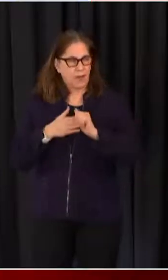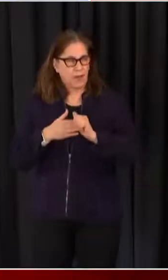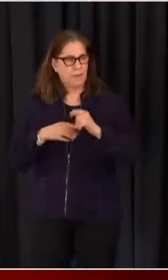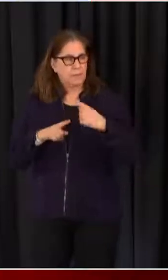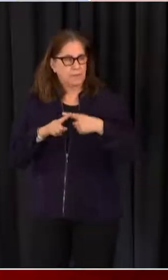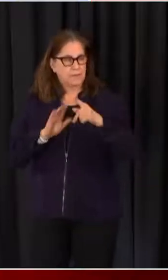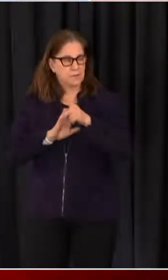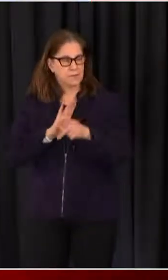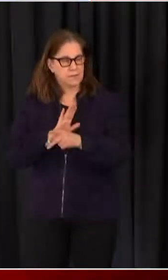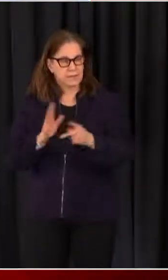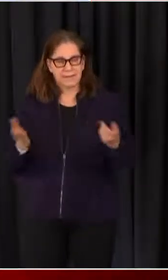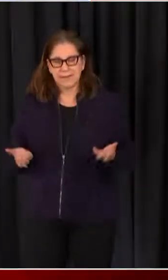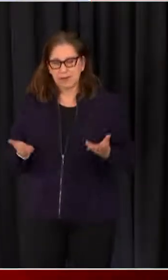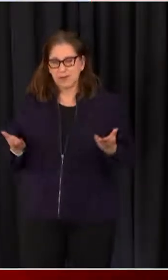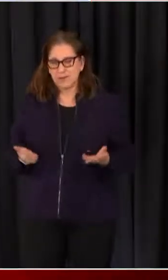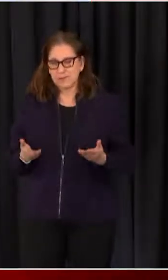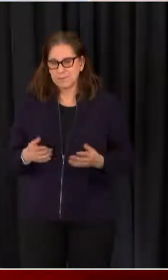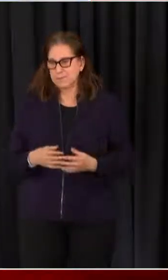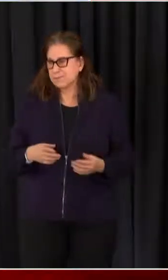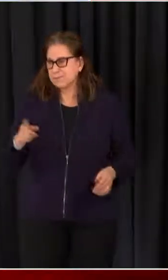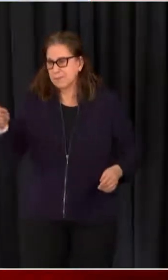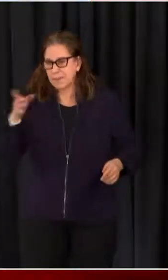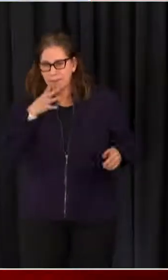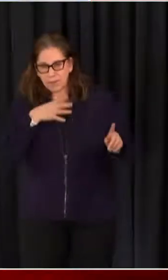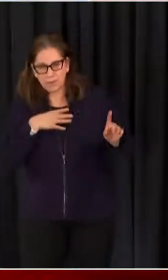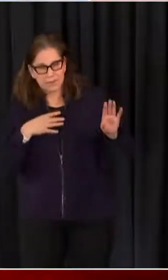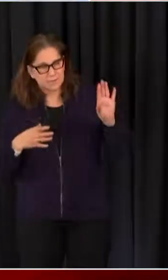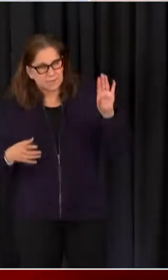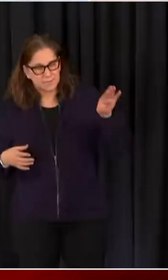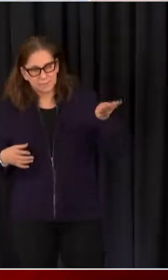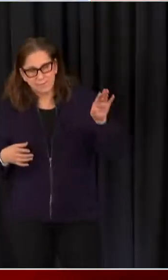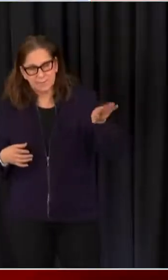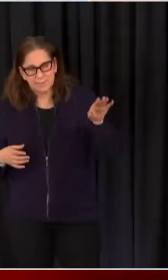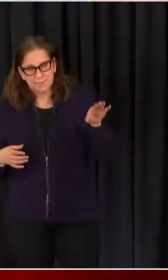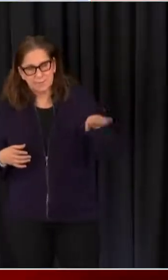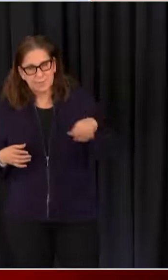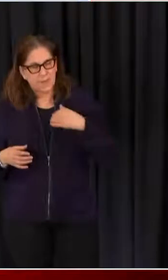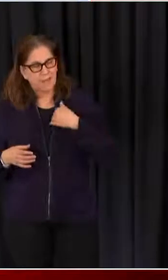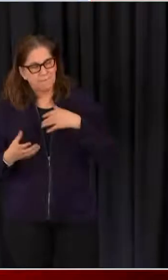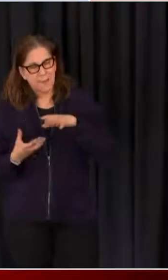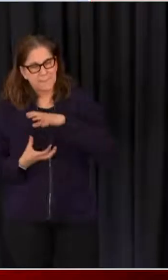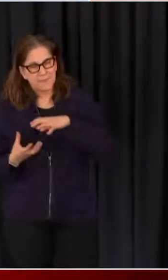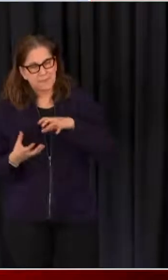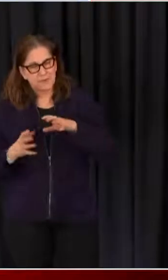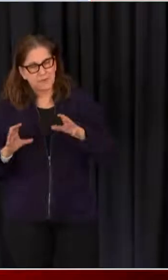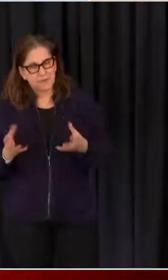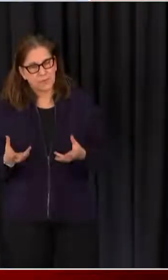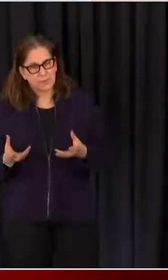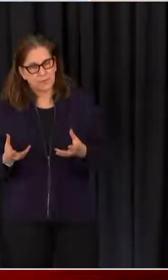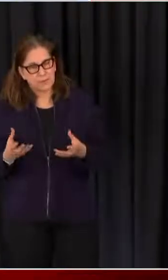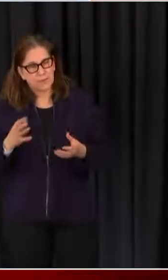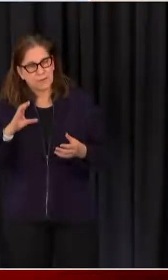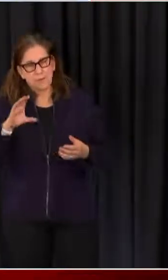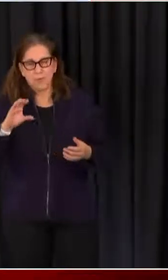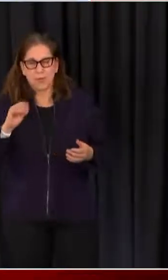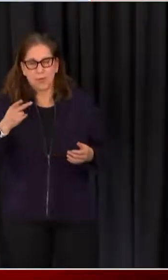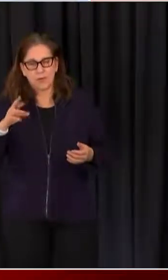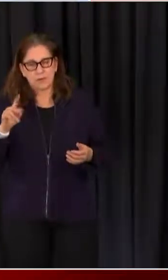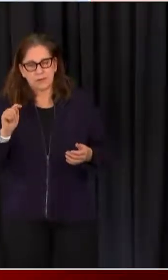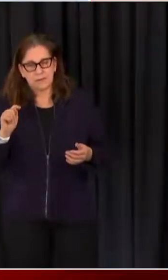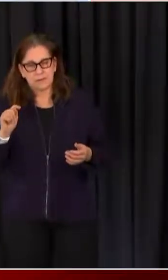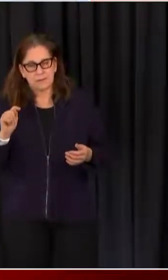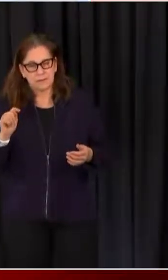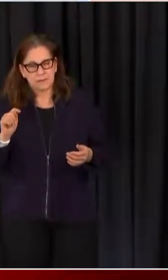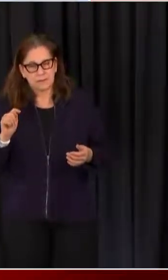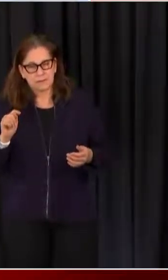doing this mixing of cohorts in DC since October. I'm curious if what you have seen from those high schools and middle Which schools high